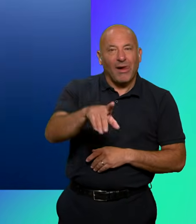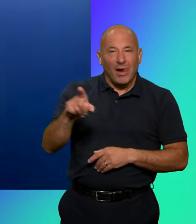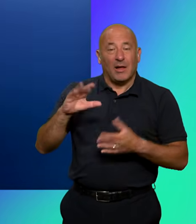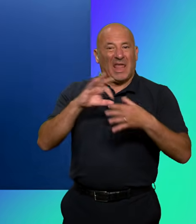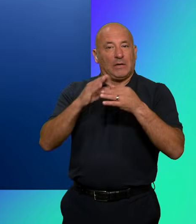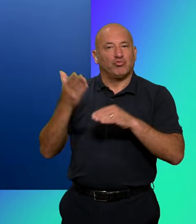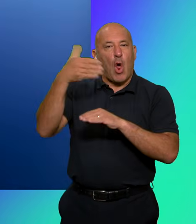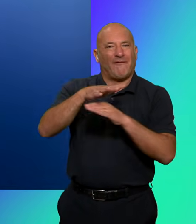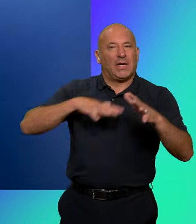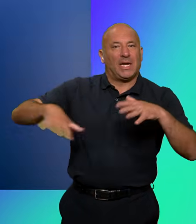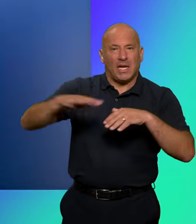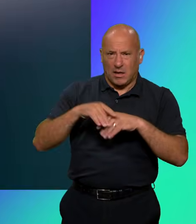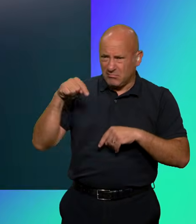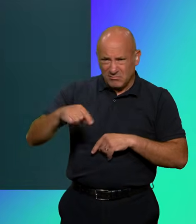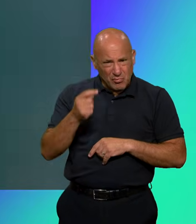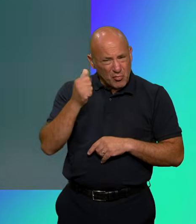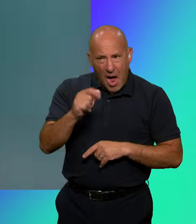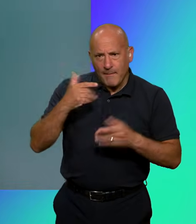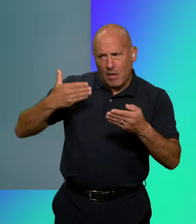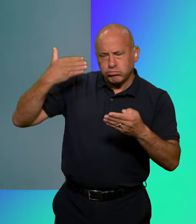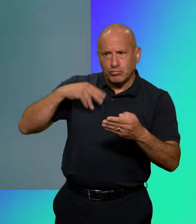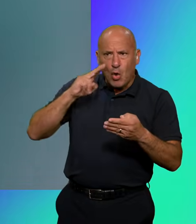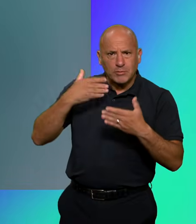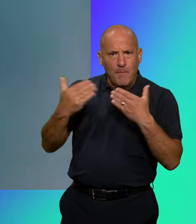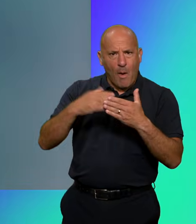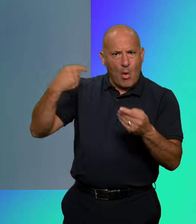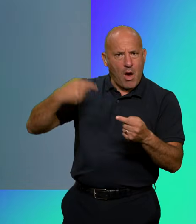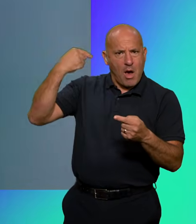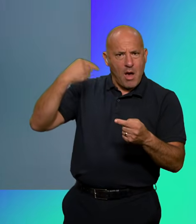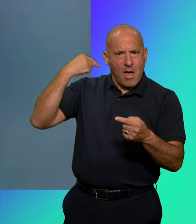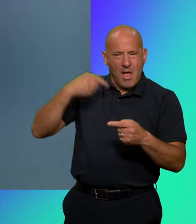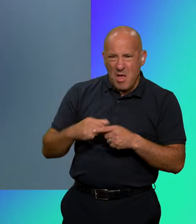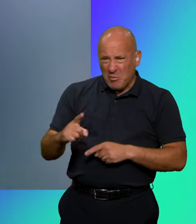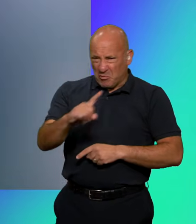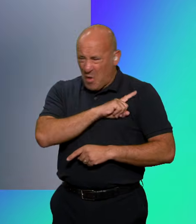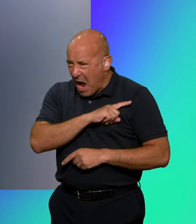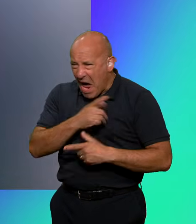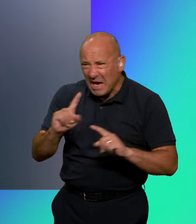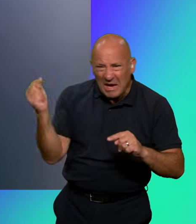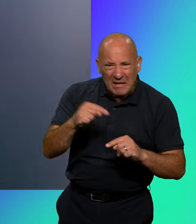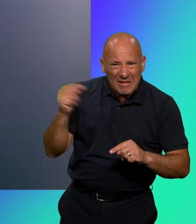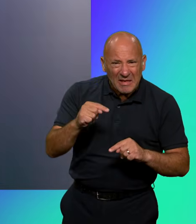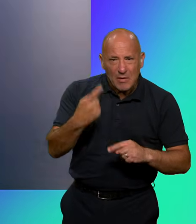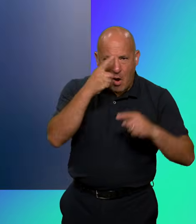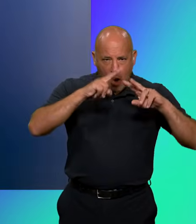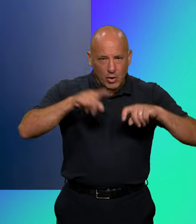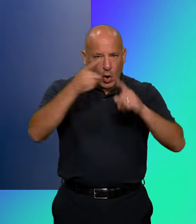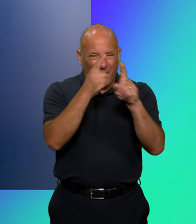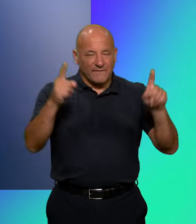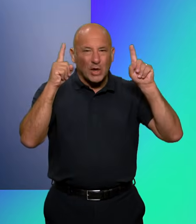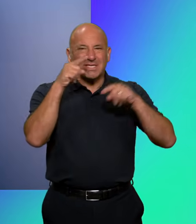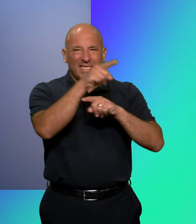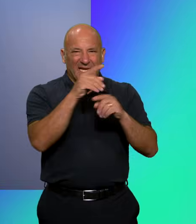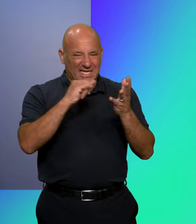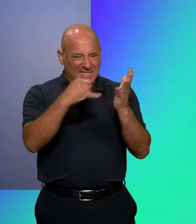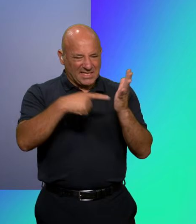recent years have been spotted more often. Scientists aren't exactly sure why this might be, but one researcher at the